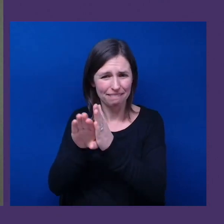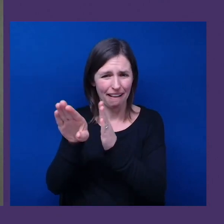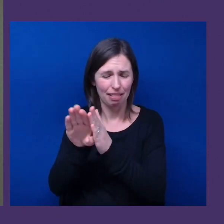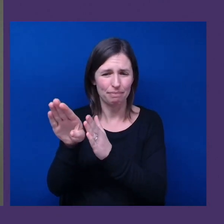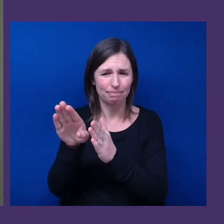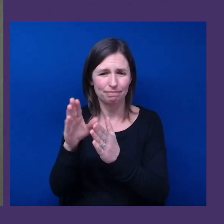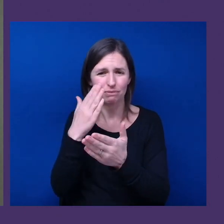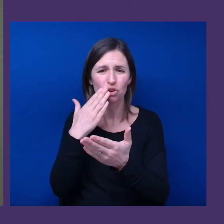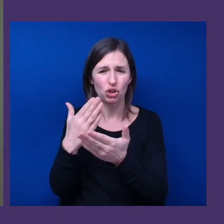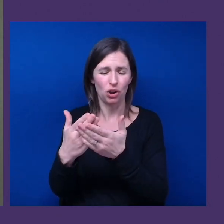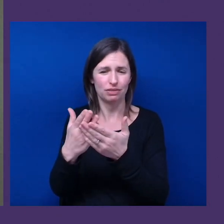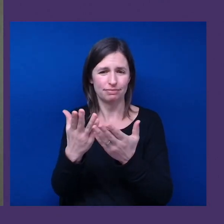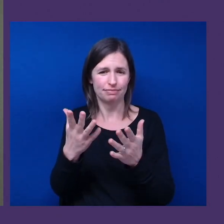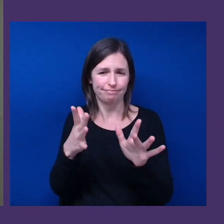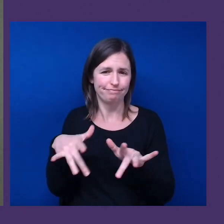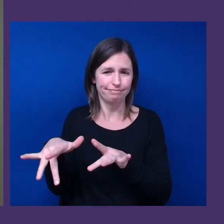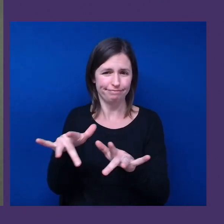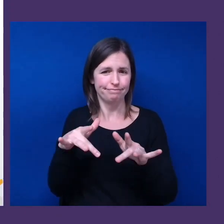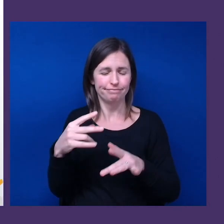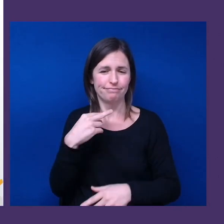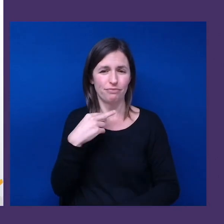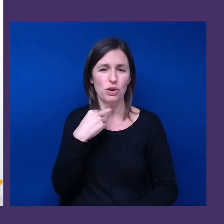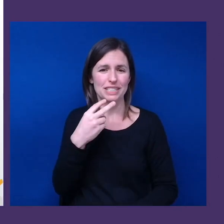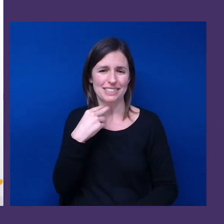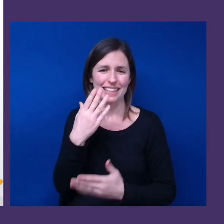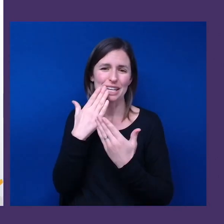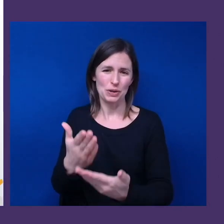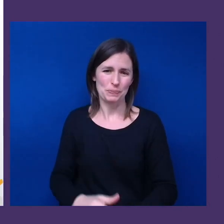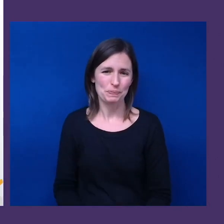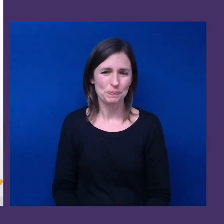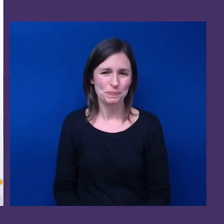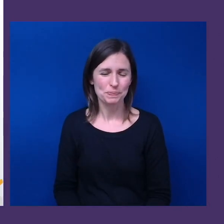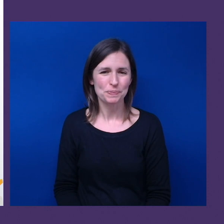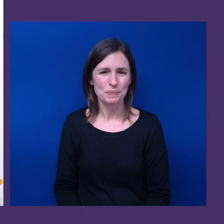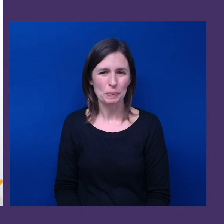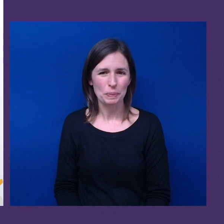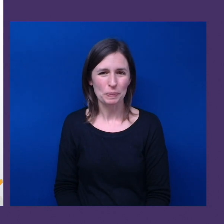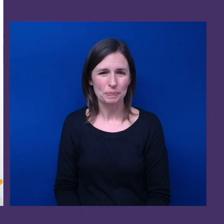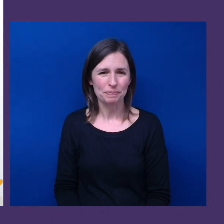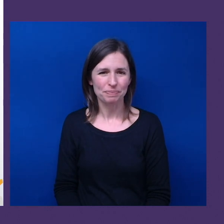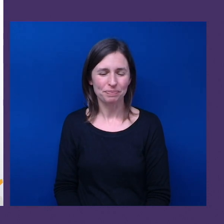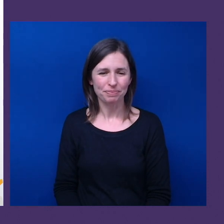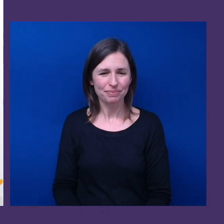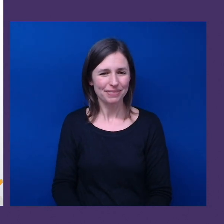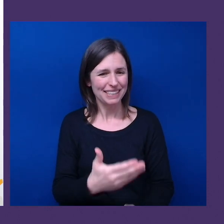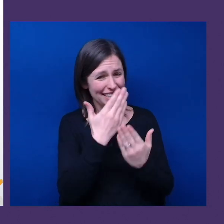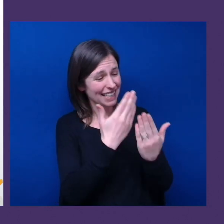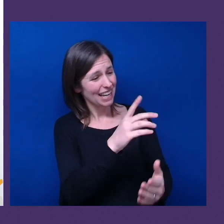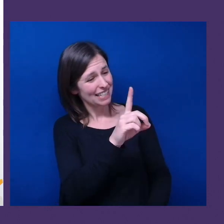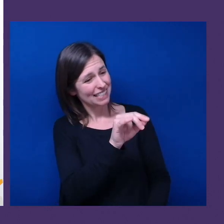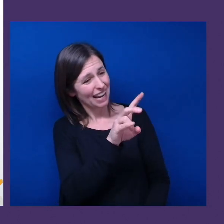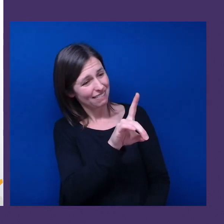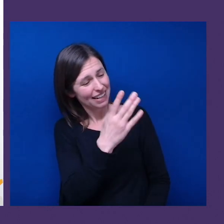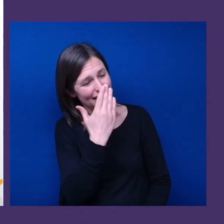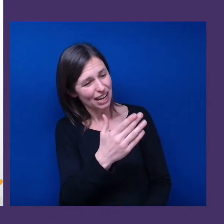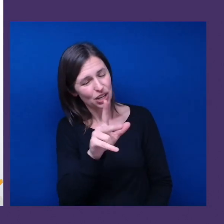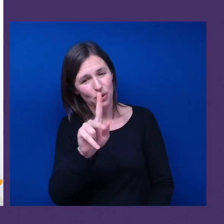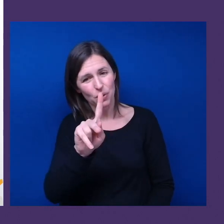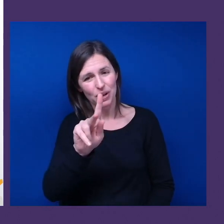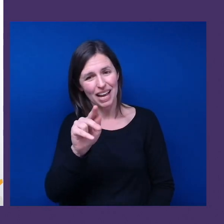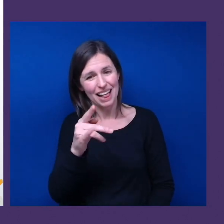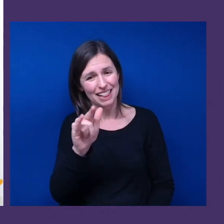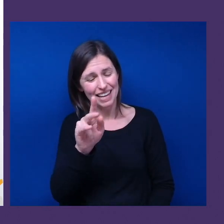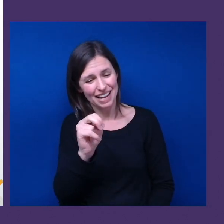your efforts. Thank you. Yeah, thank you, David and Kathleen. Thank you for that perspective.